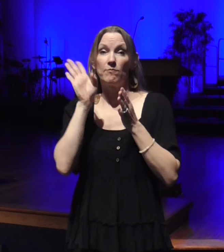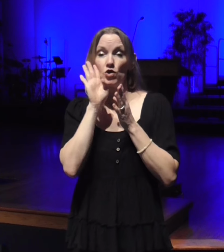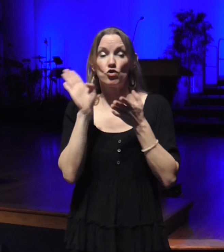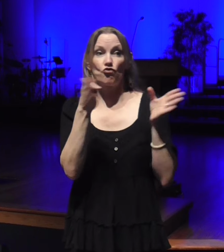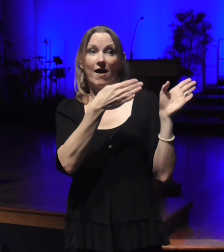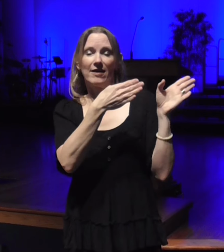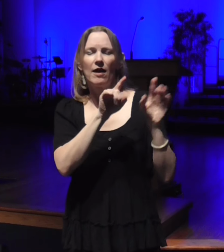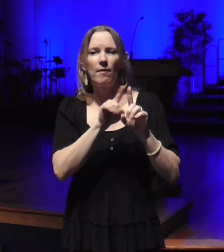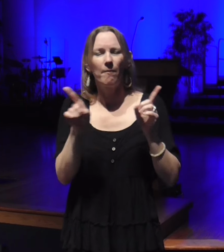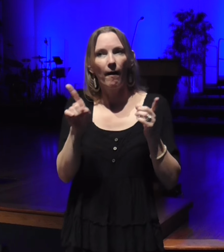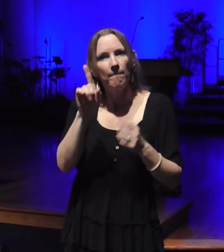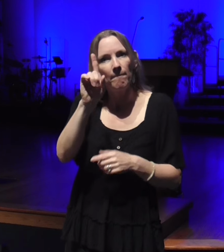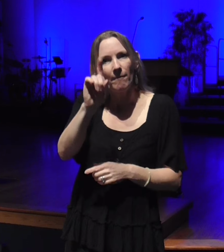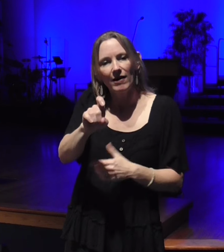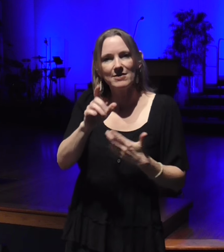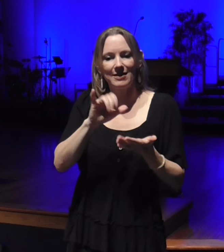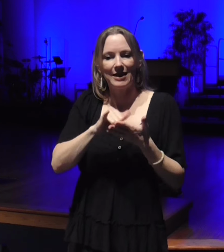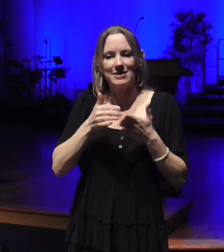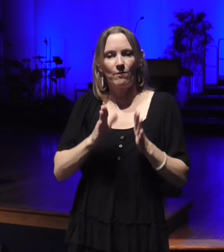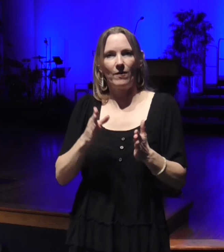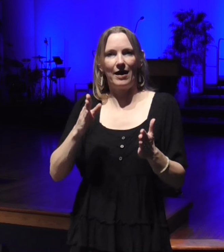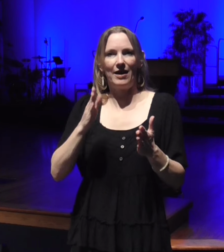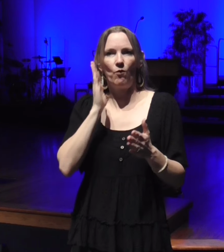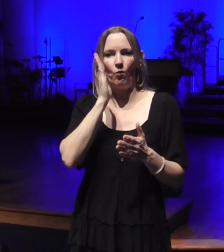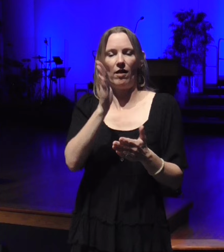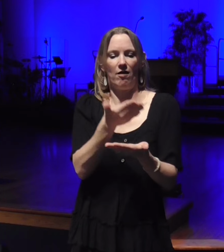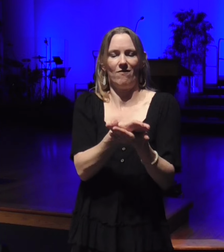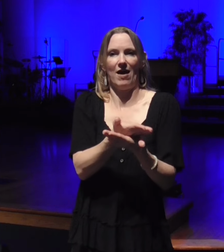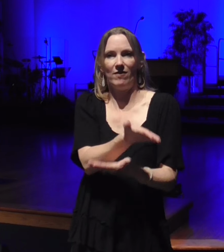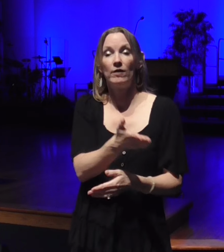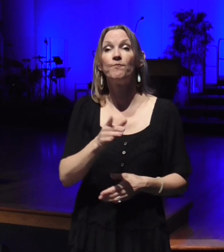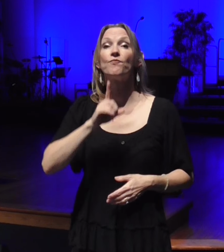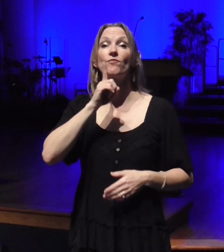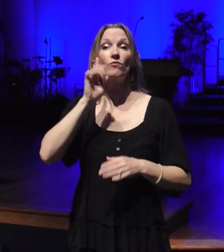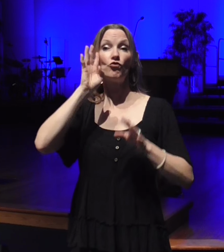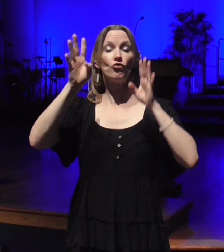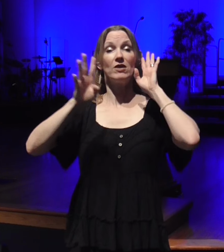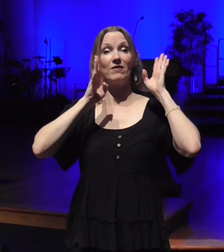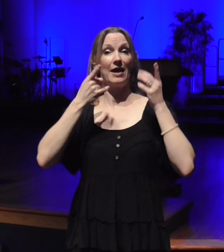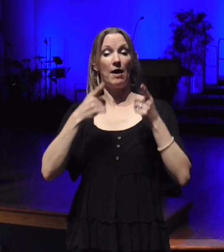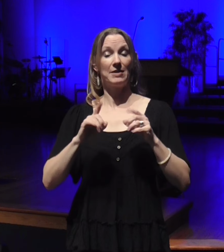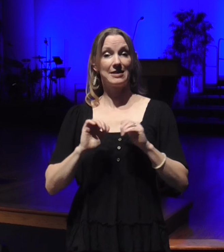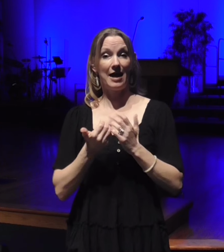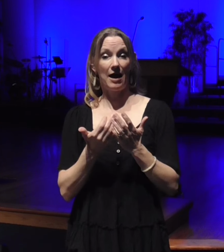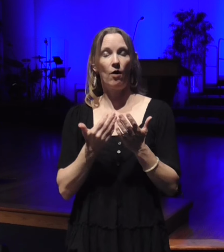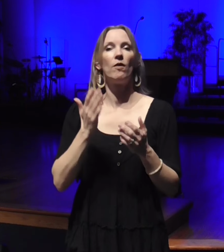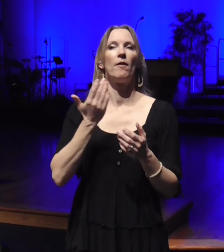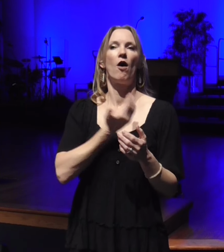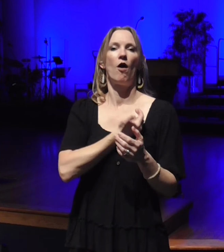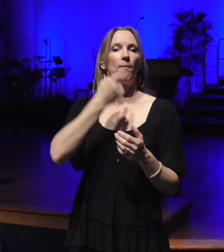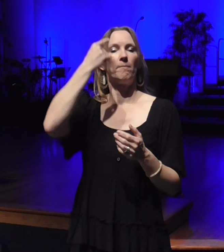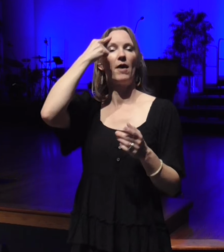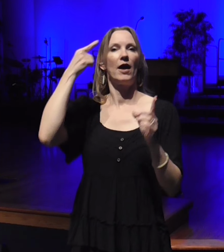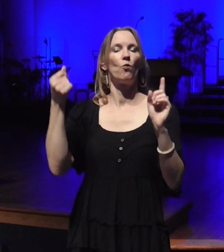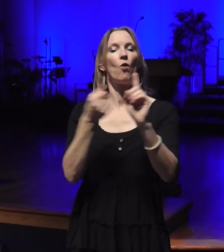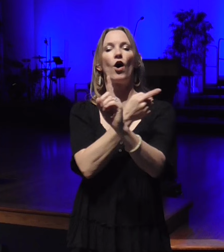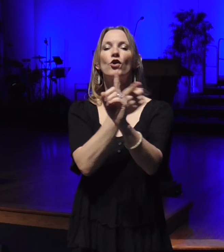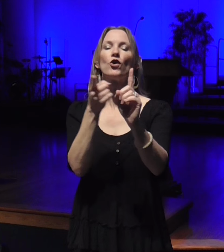way that we're going to get there. True creativity comes through a wandering mind where we trust our